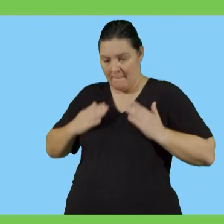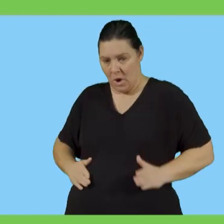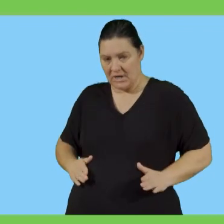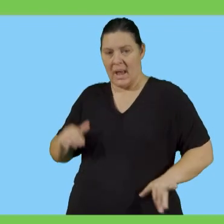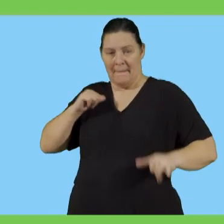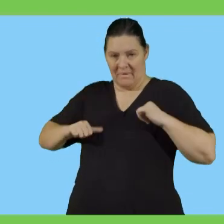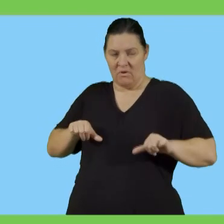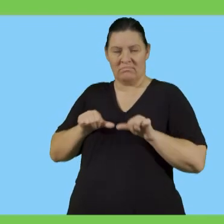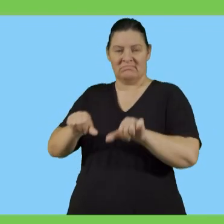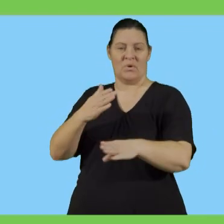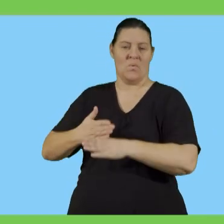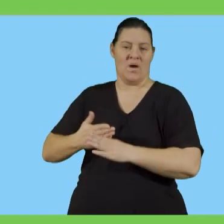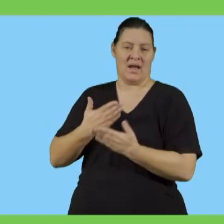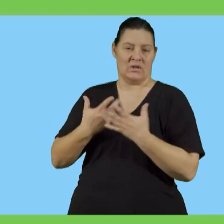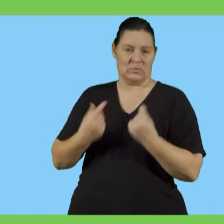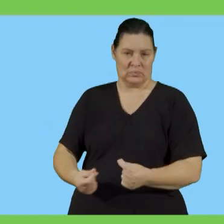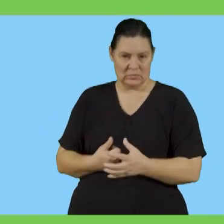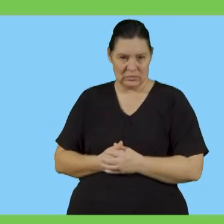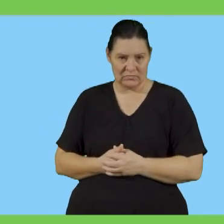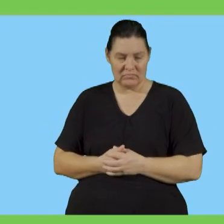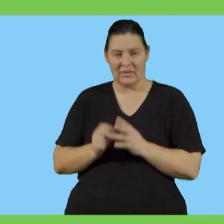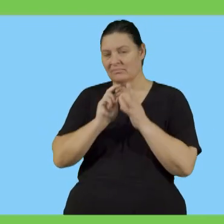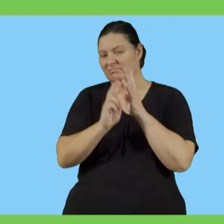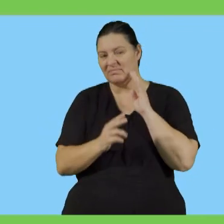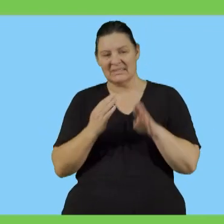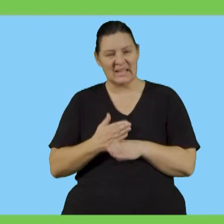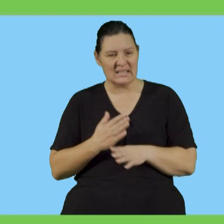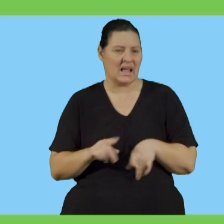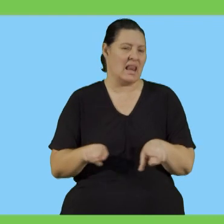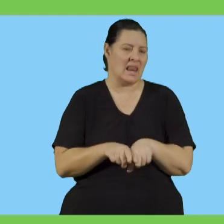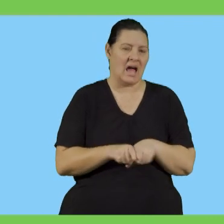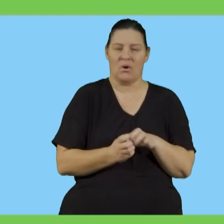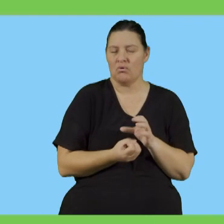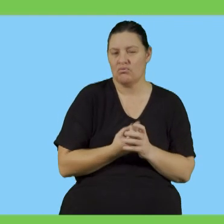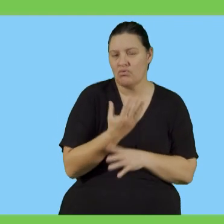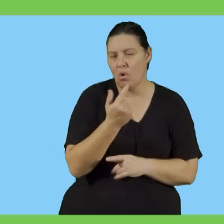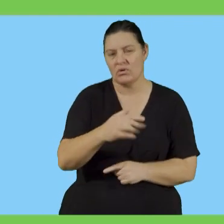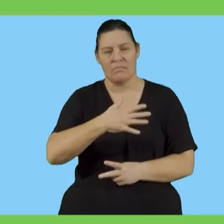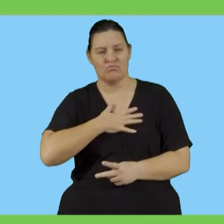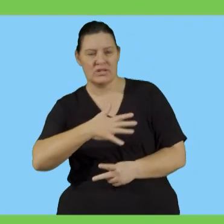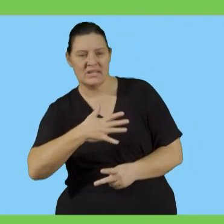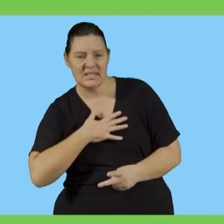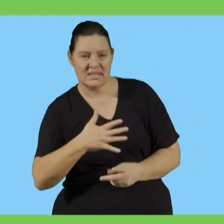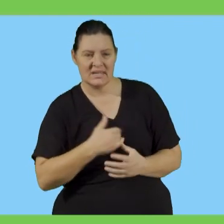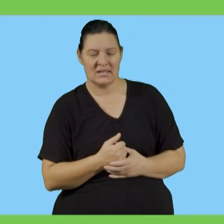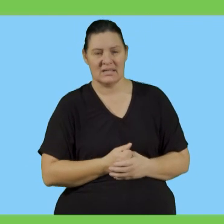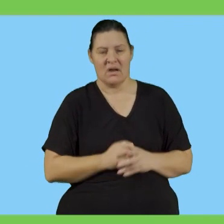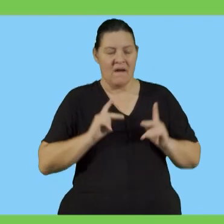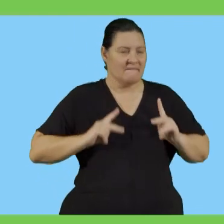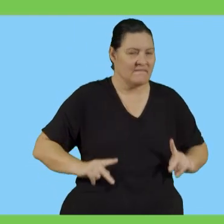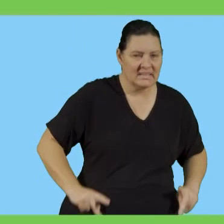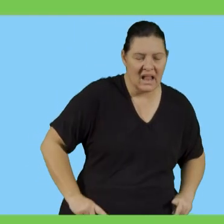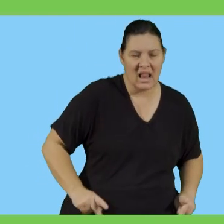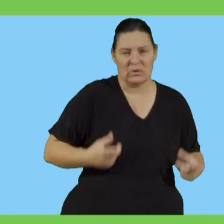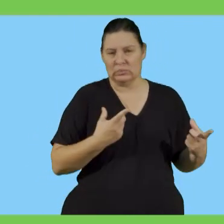bodies to perform tasks. What type of tasks, you may ask? Like growing physically. You growing, your body